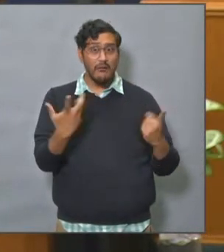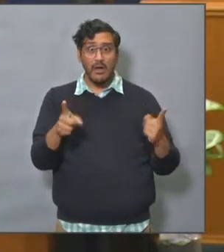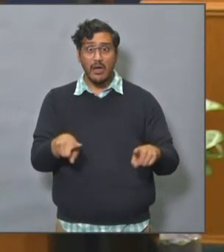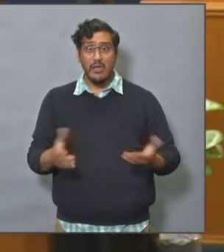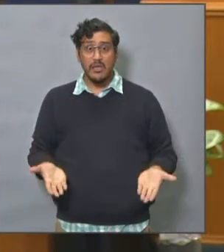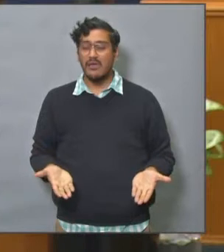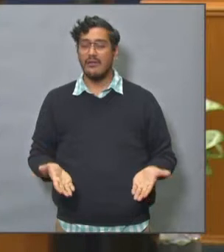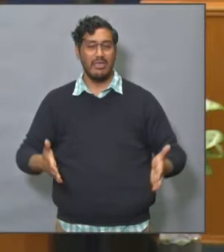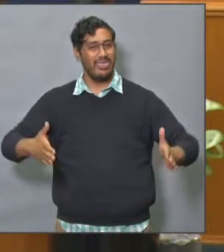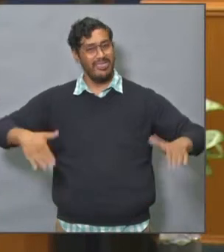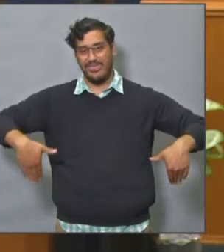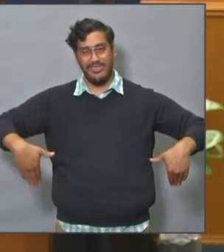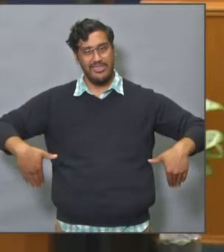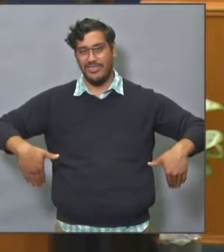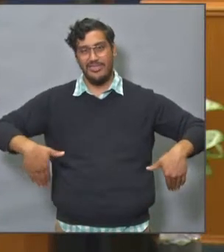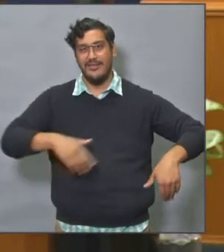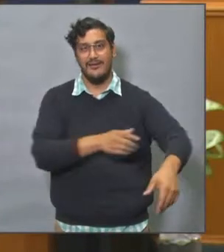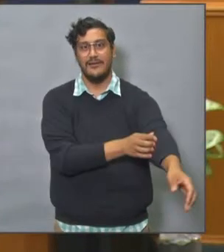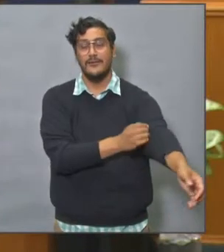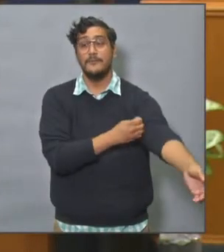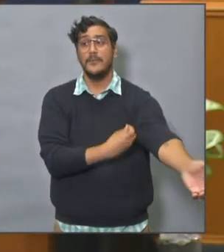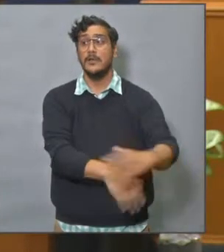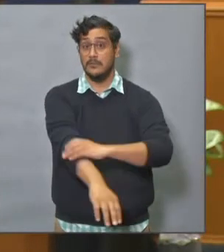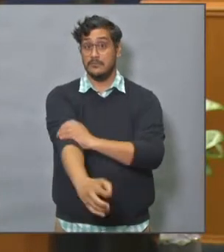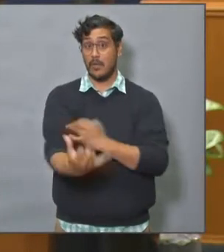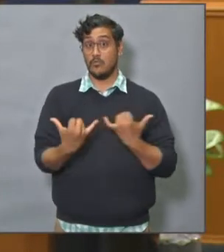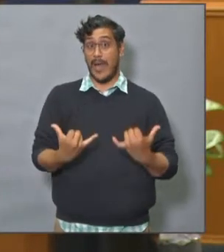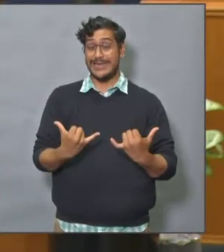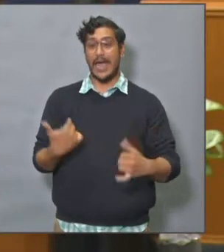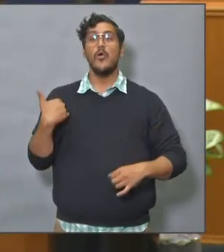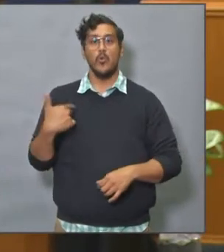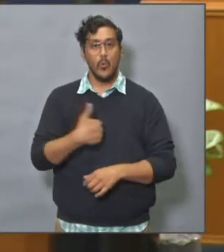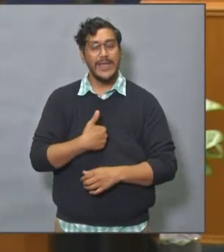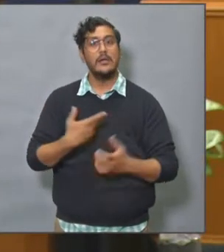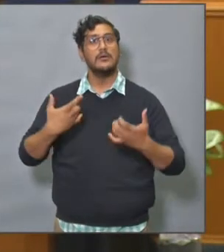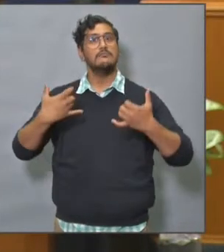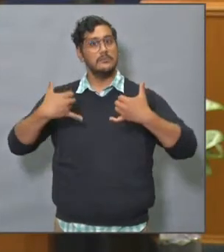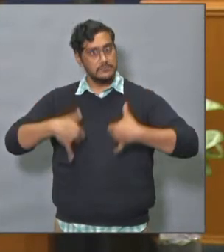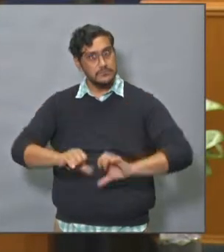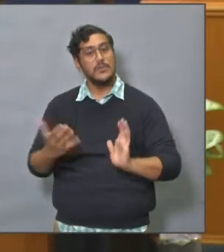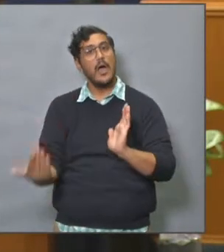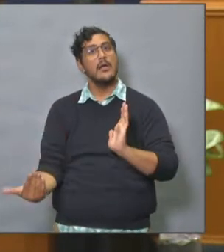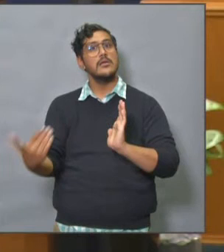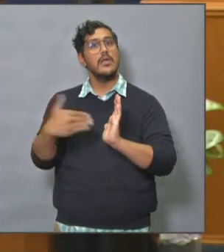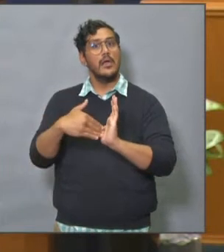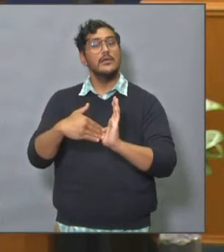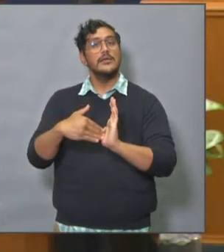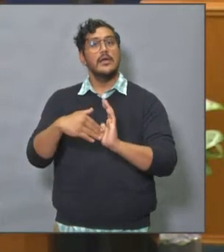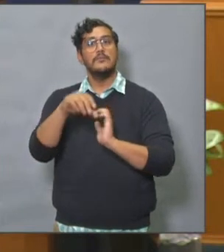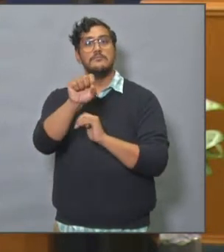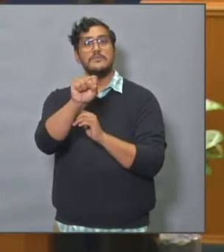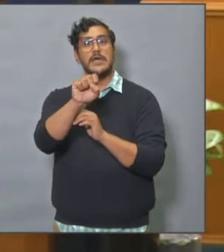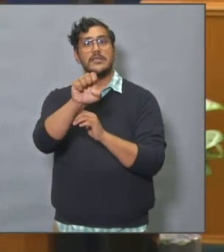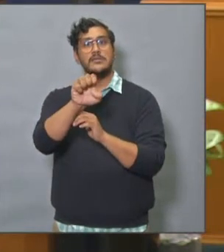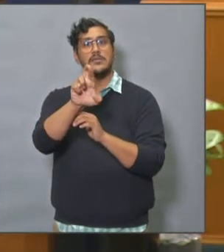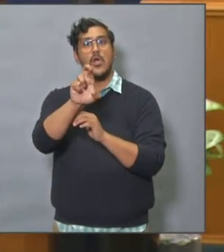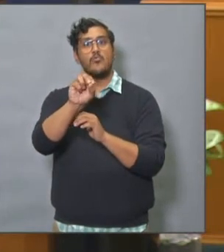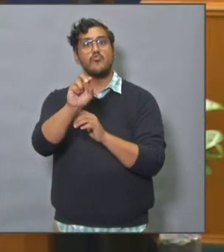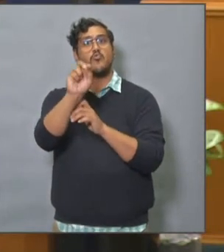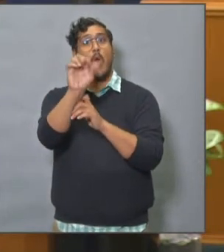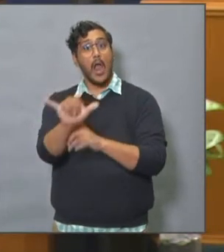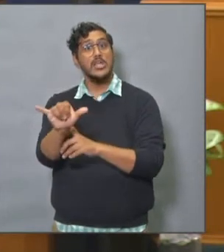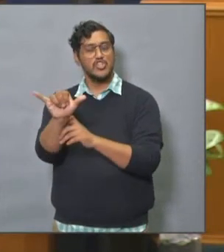And again, we're in the process of doing another round of seroprevalence another round of serology